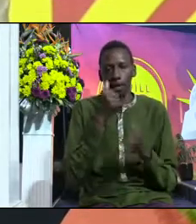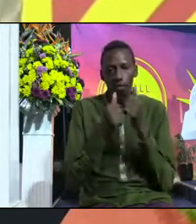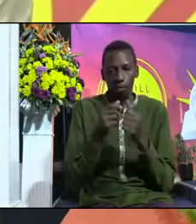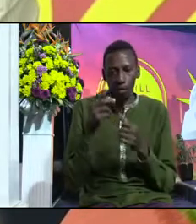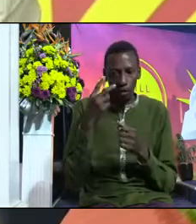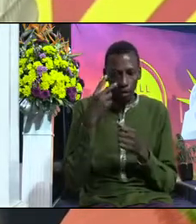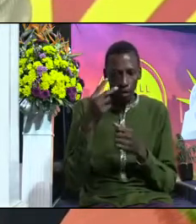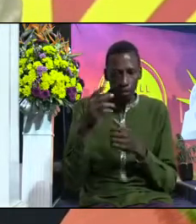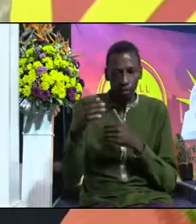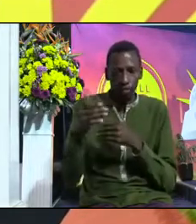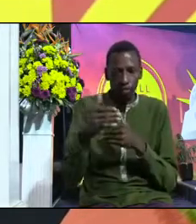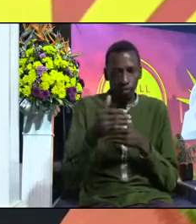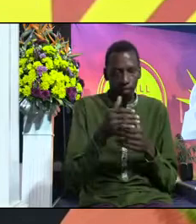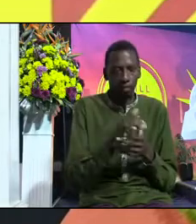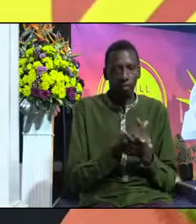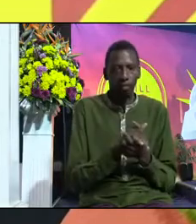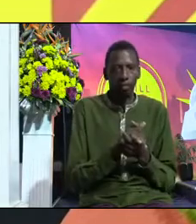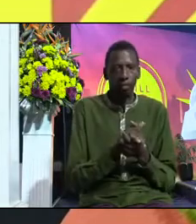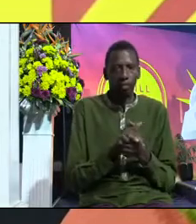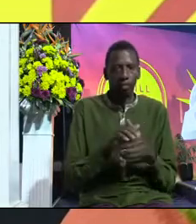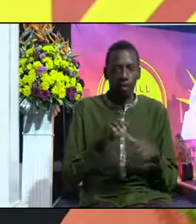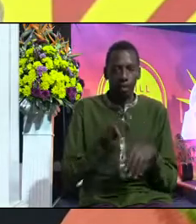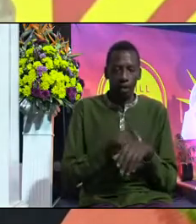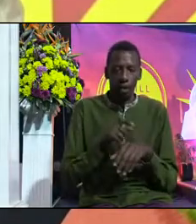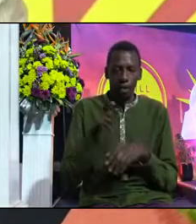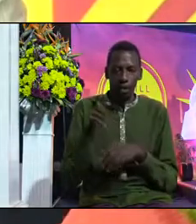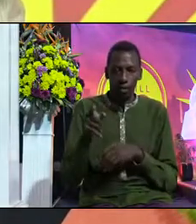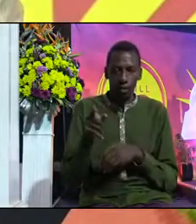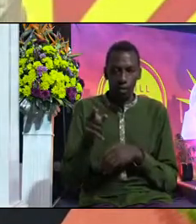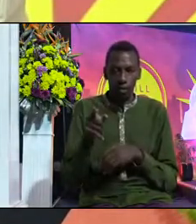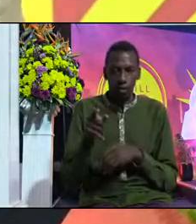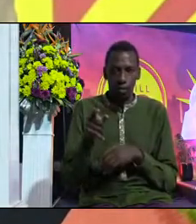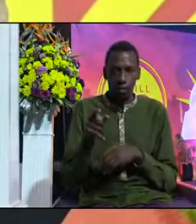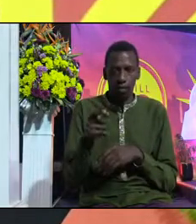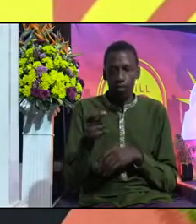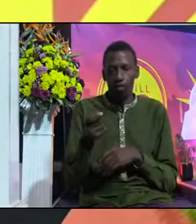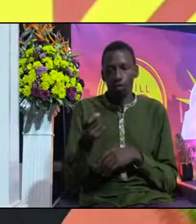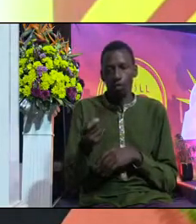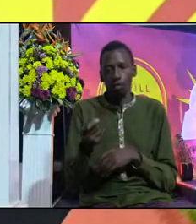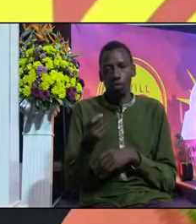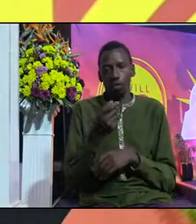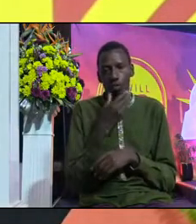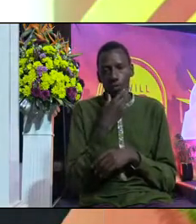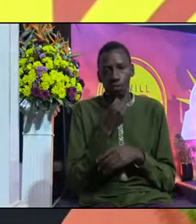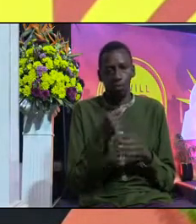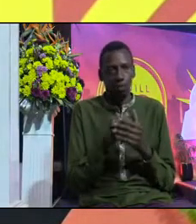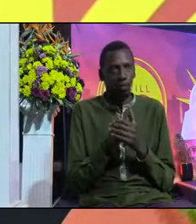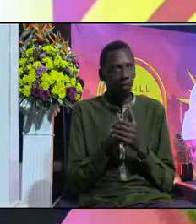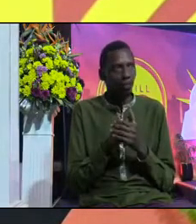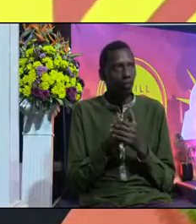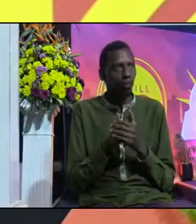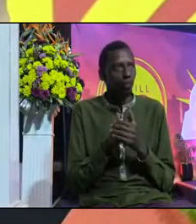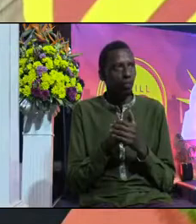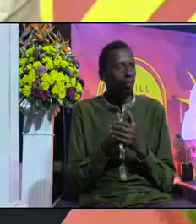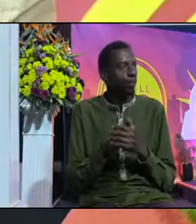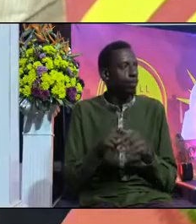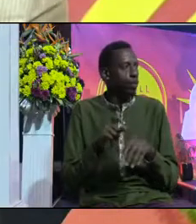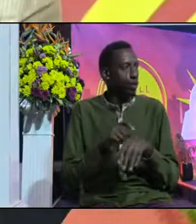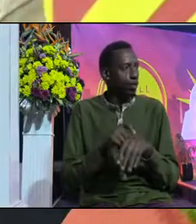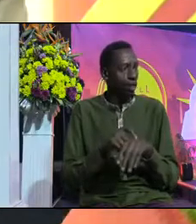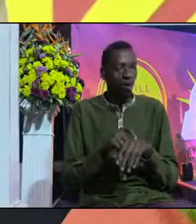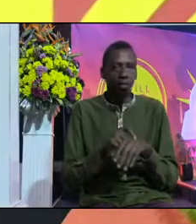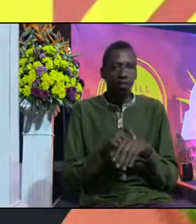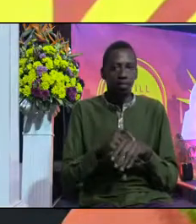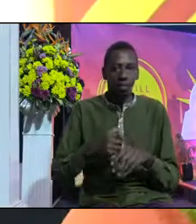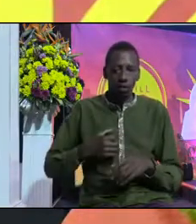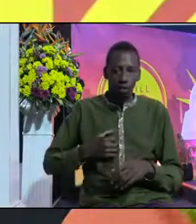up close while he was still a little boy. By the time he was